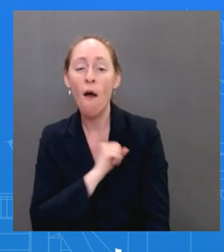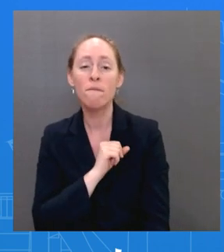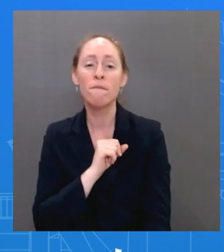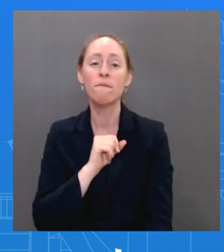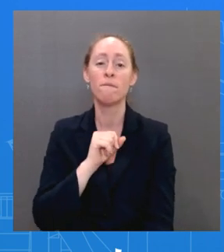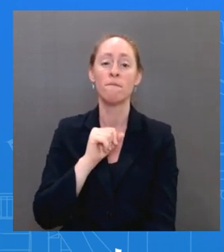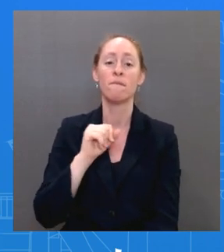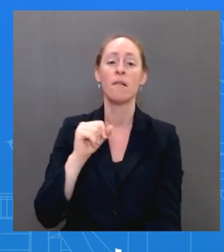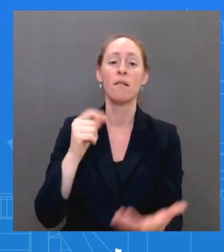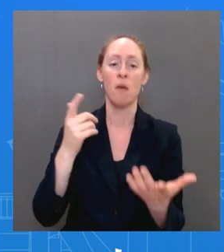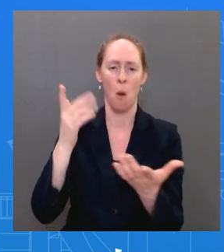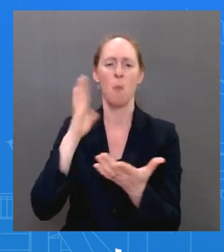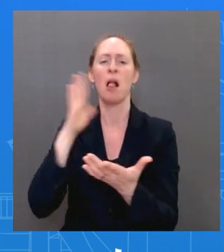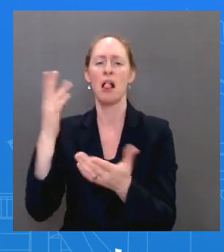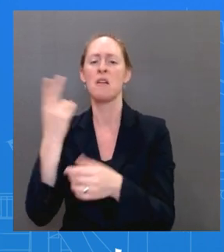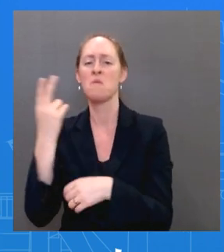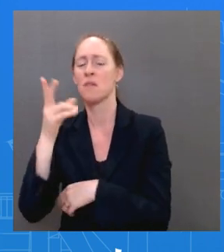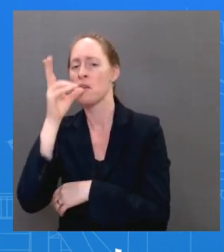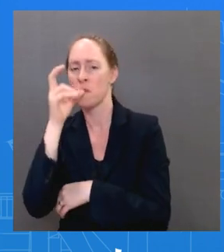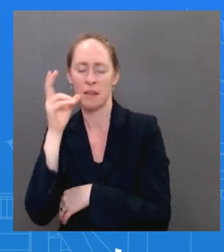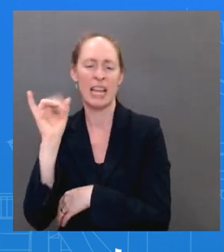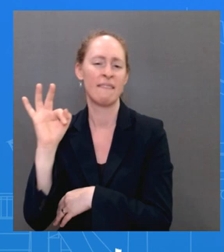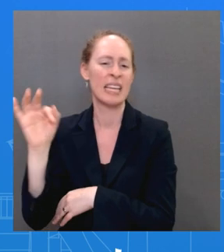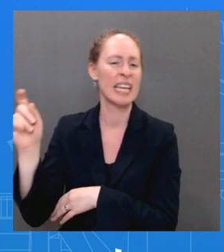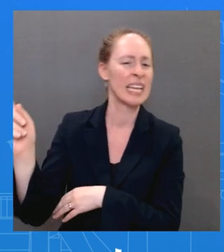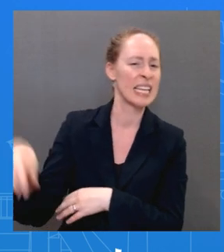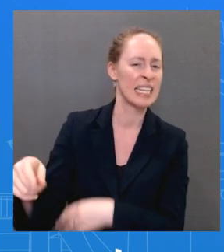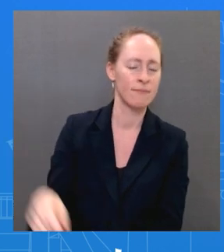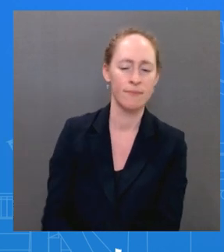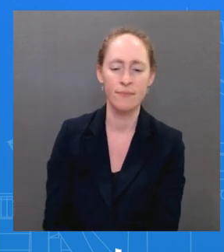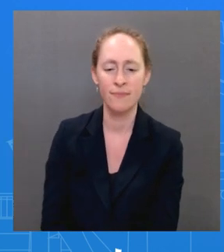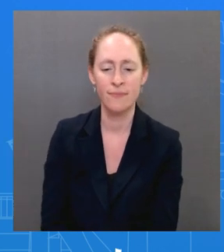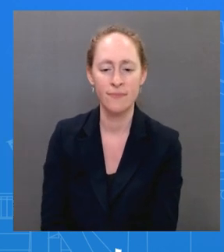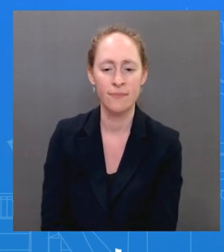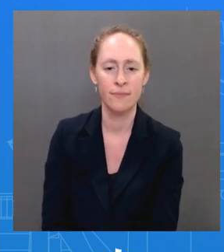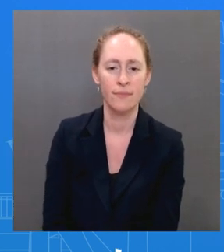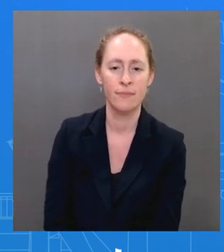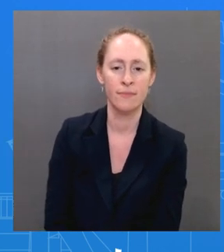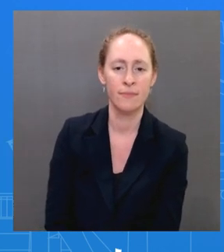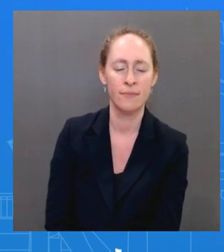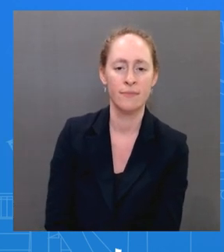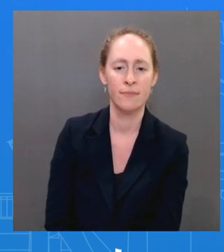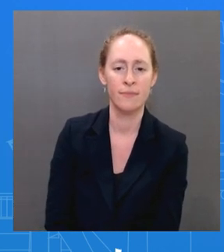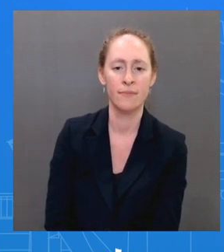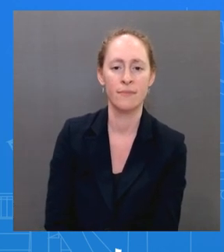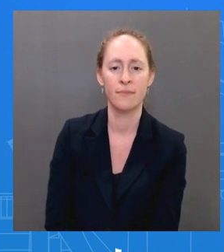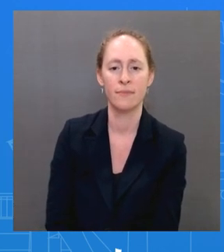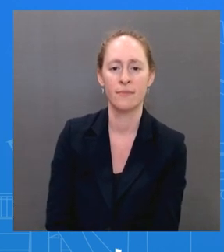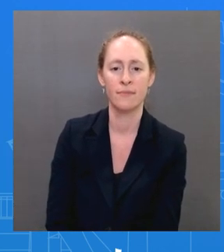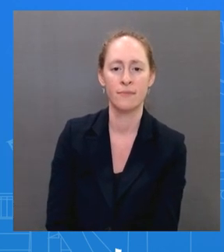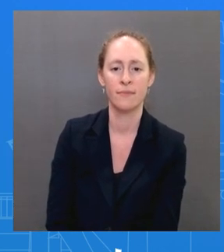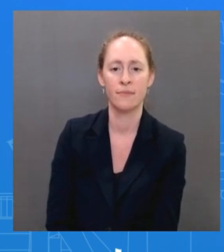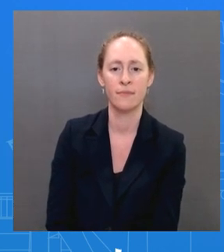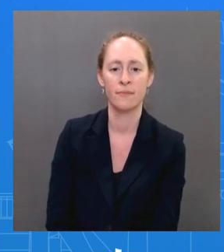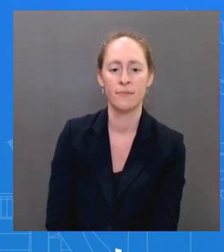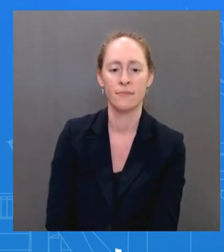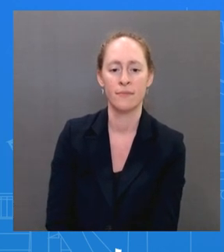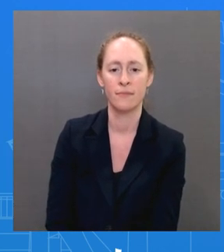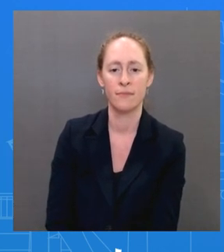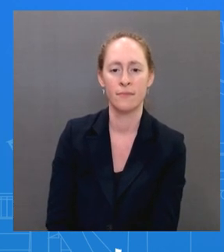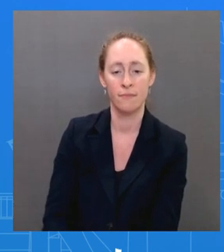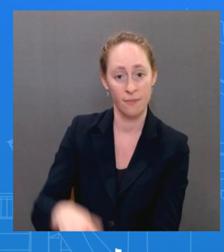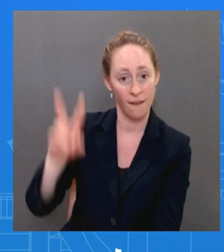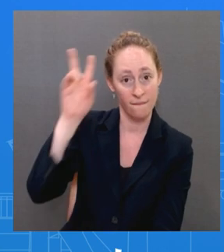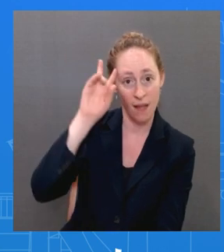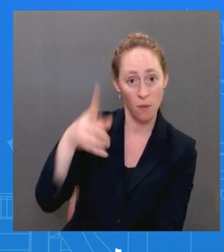basis. The other question I have for you, Dr. Jha, Vice President Harris is a close contact of the president's, and the CDC guidance says that if you're a